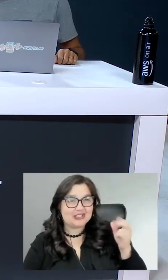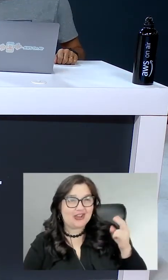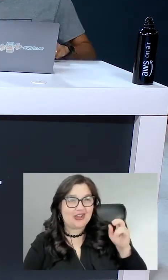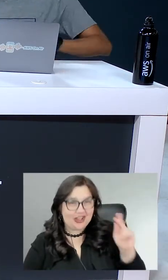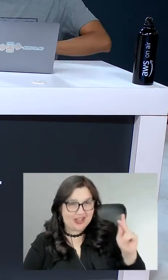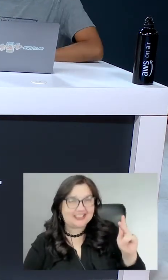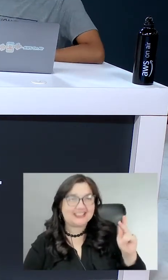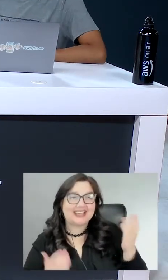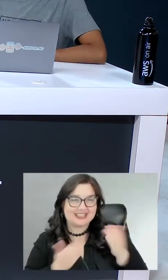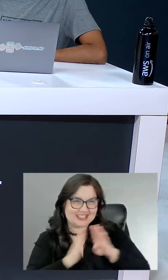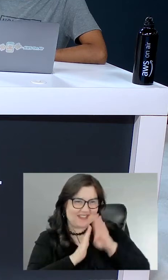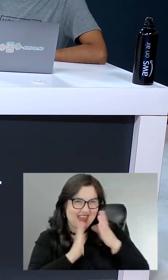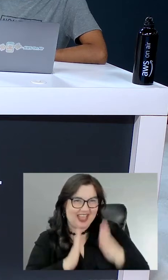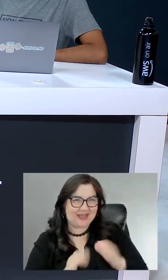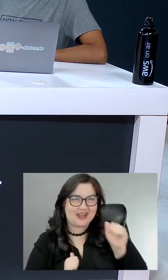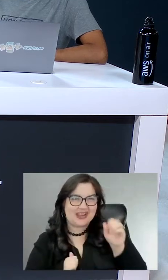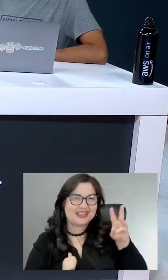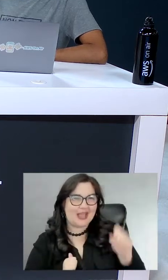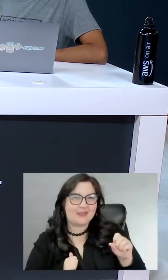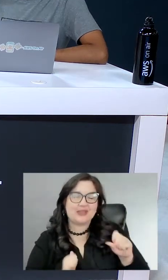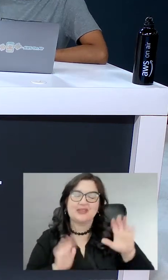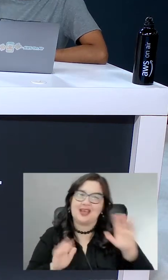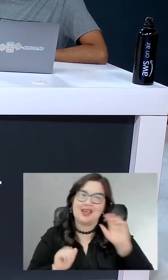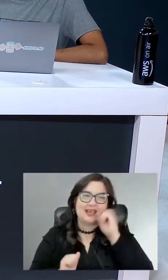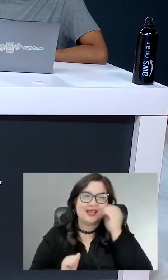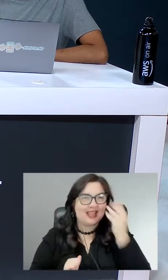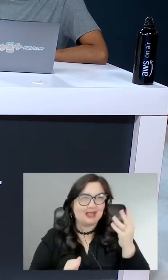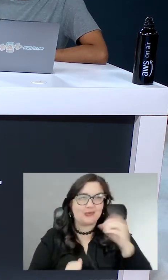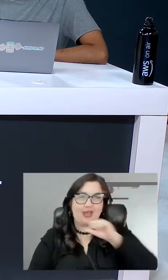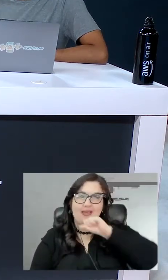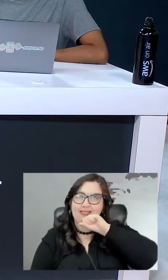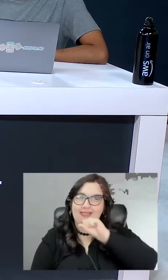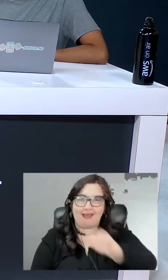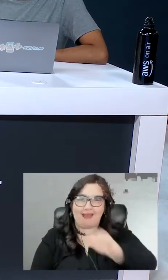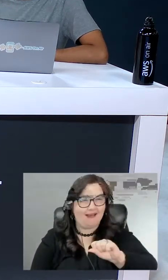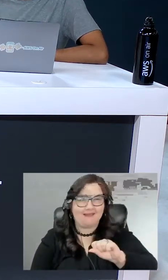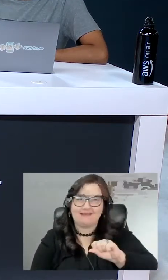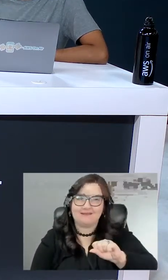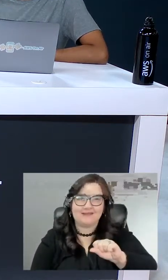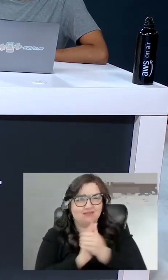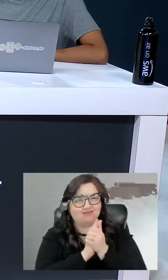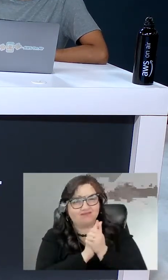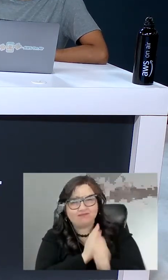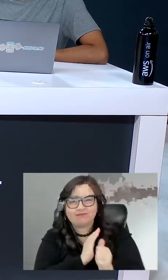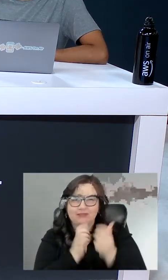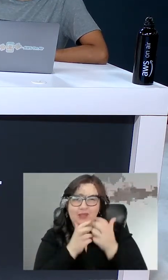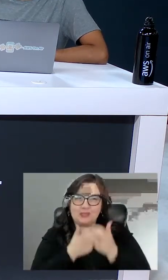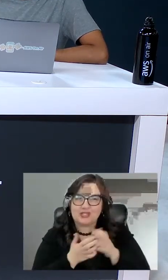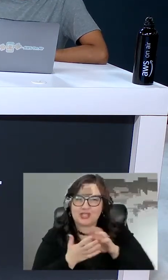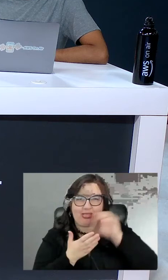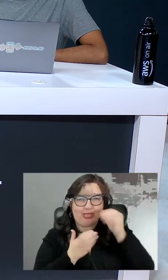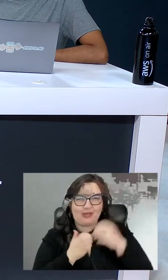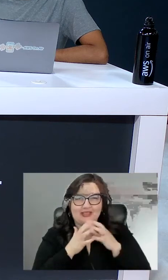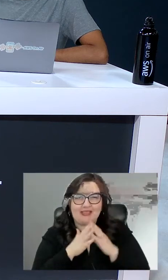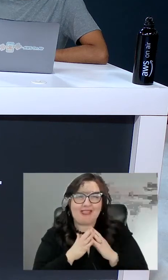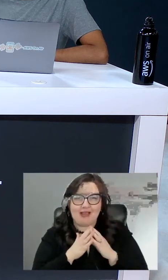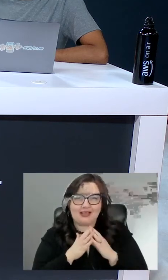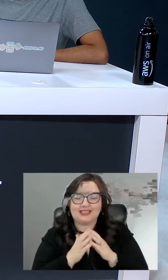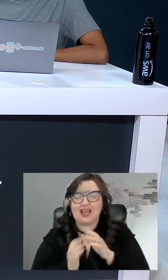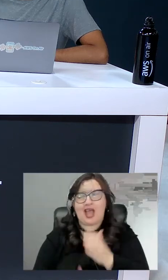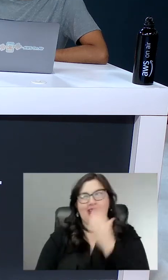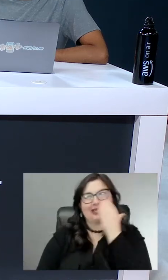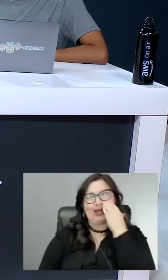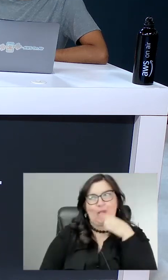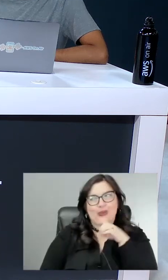and I love a good machine learning launch. I know you Uh, do. I know you do. This is right up your alley. So I want to know